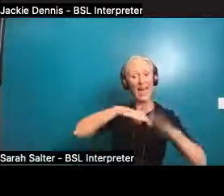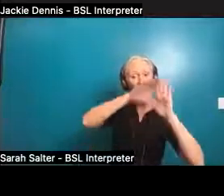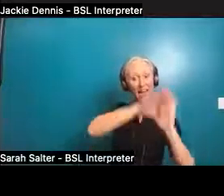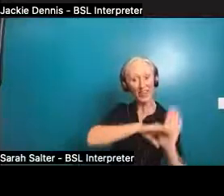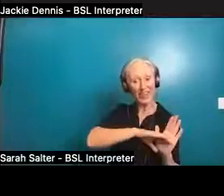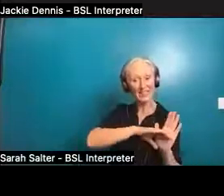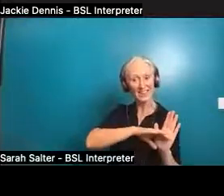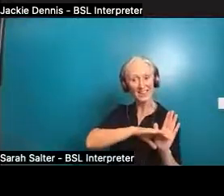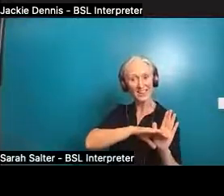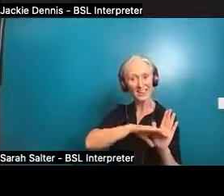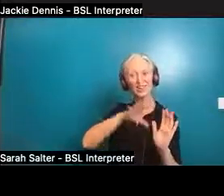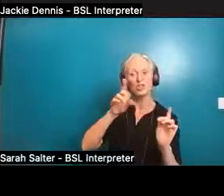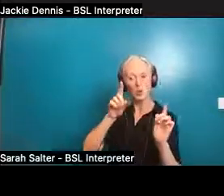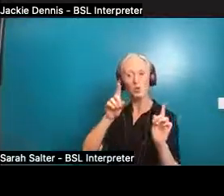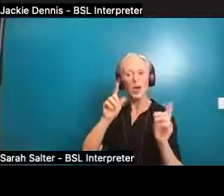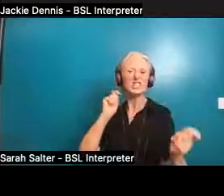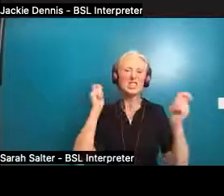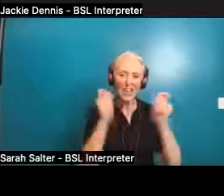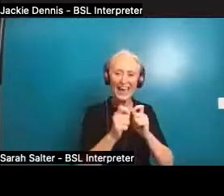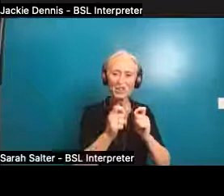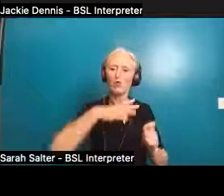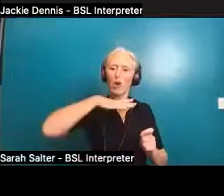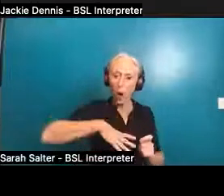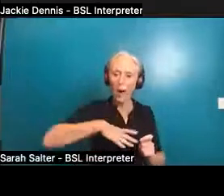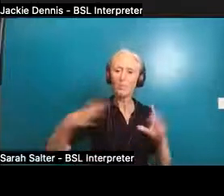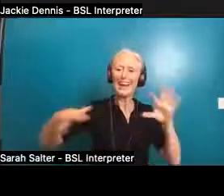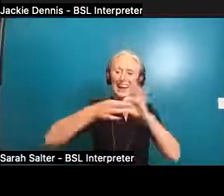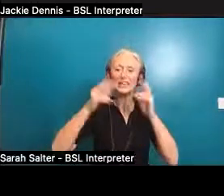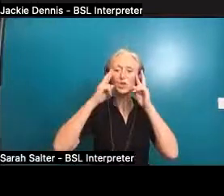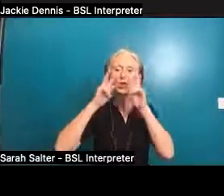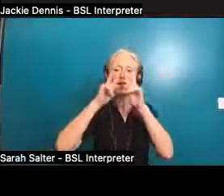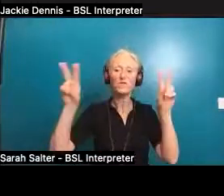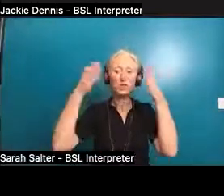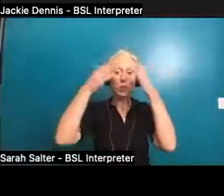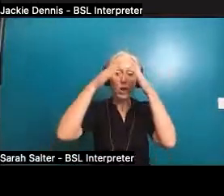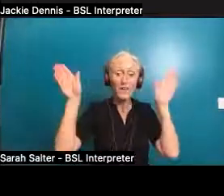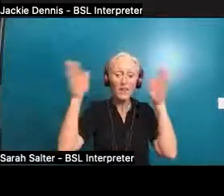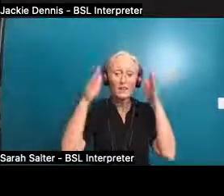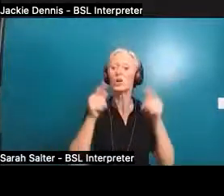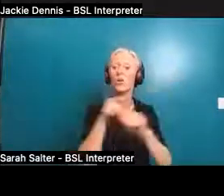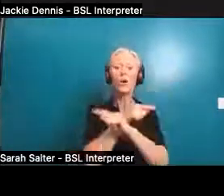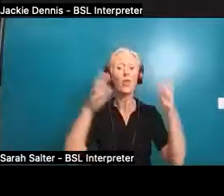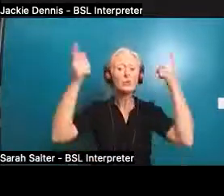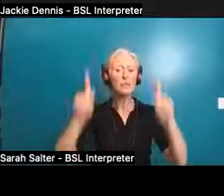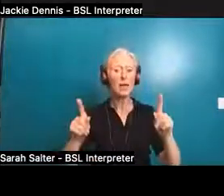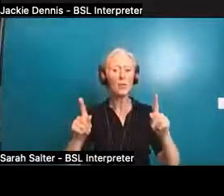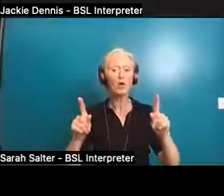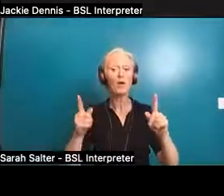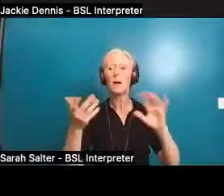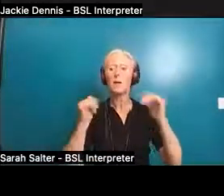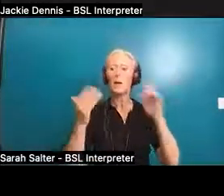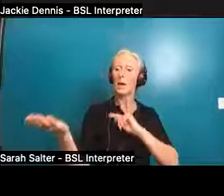on the call that may have come for screening already and not passed, you may well be getting a call back to say you're